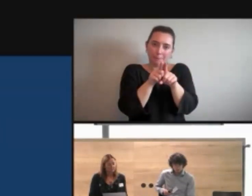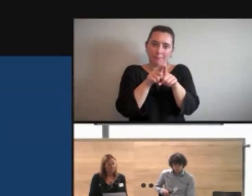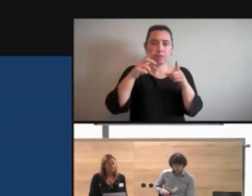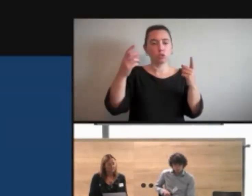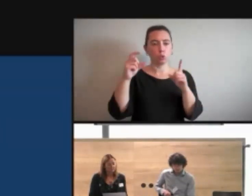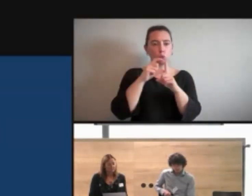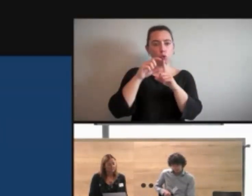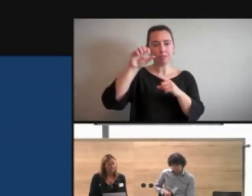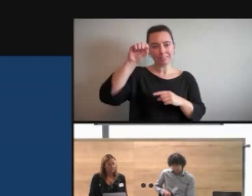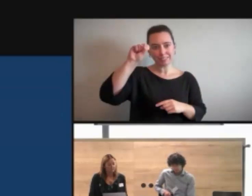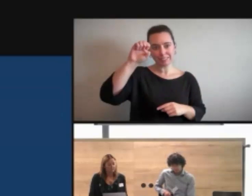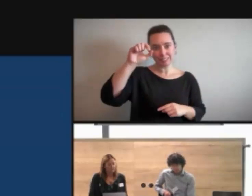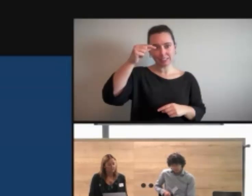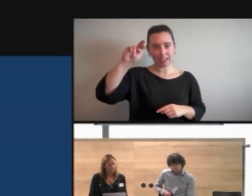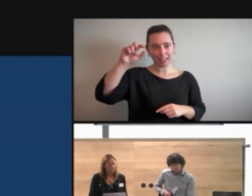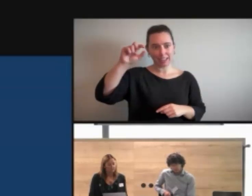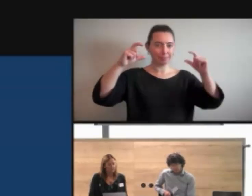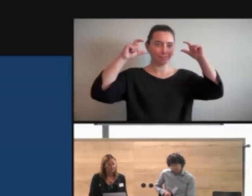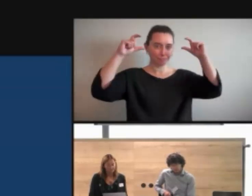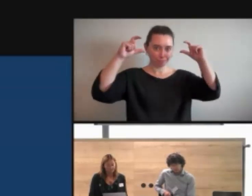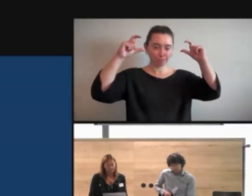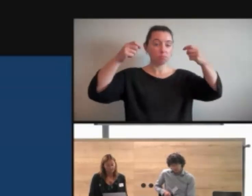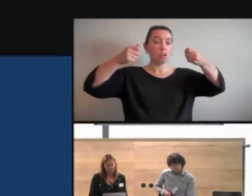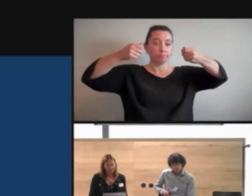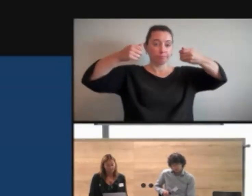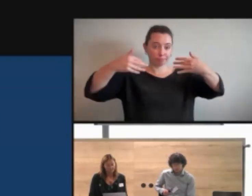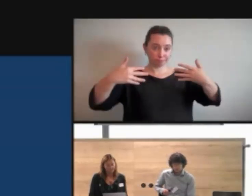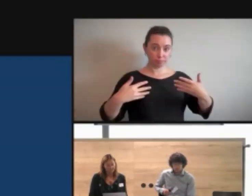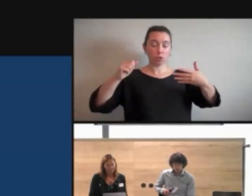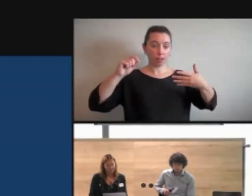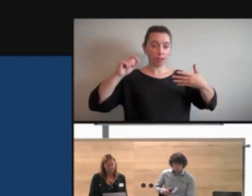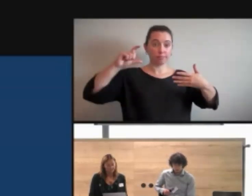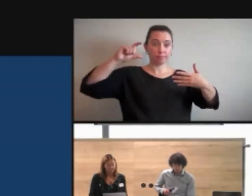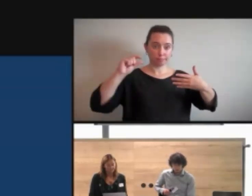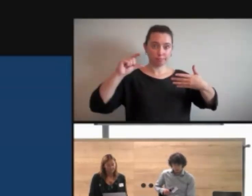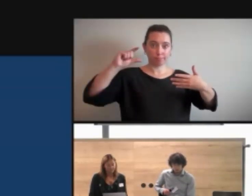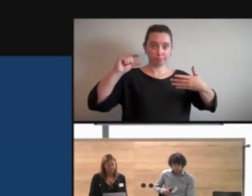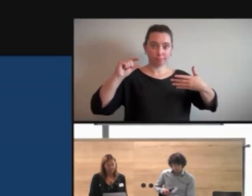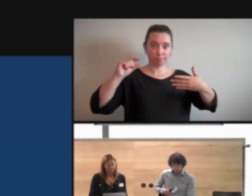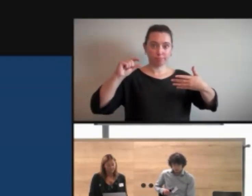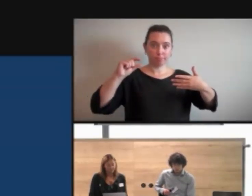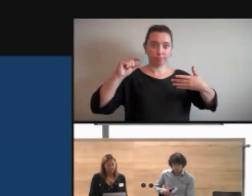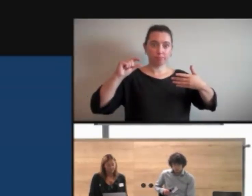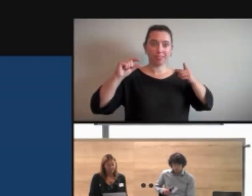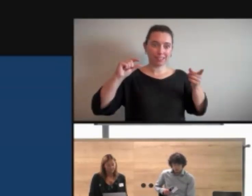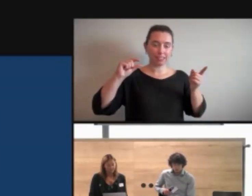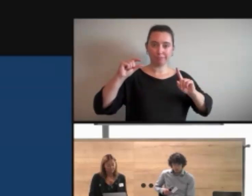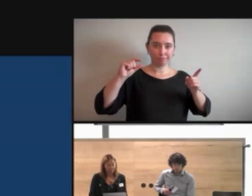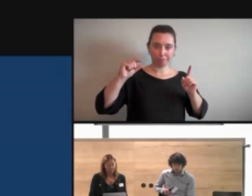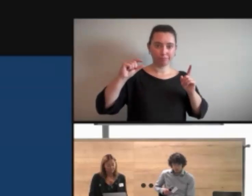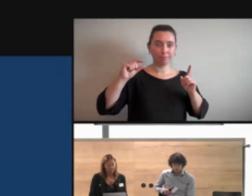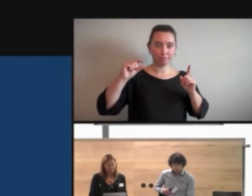with iOS. So there's another difference here where on the same platform, one item will resize, but other items